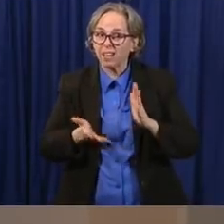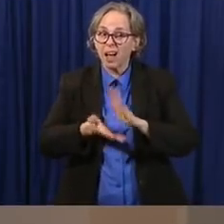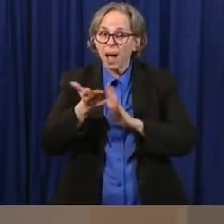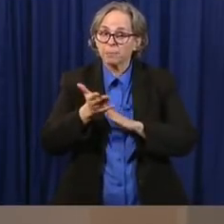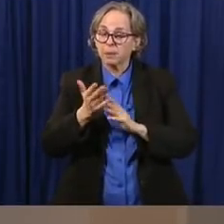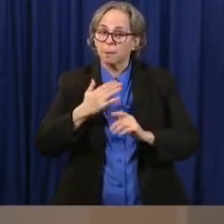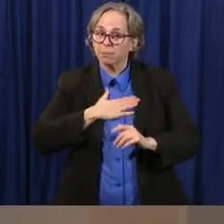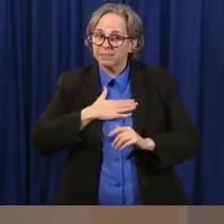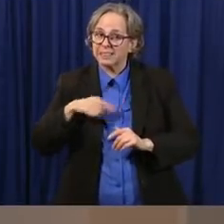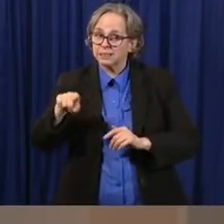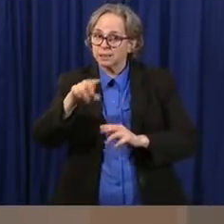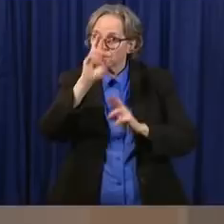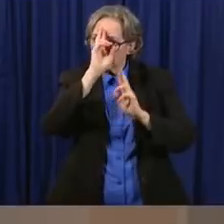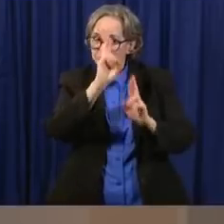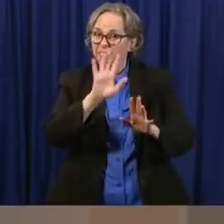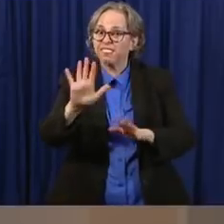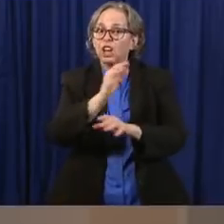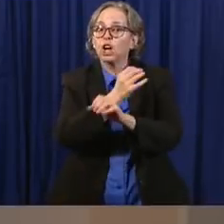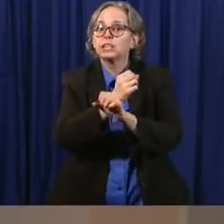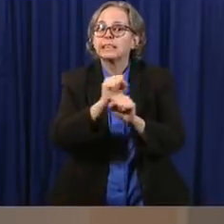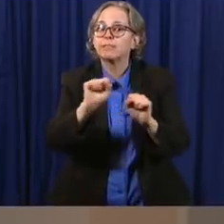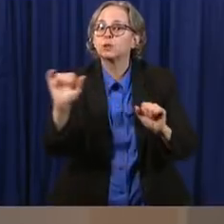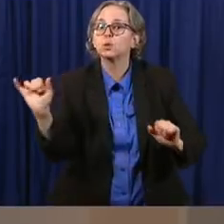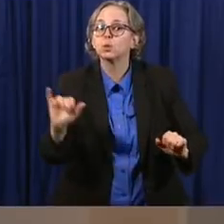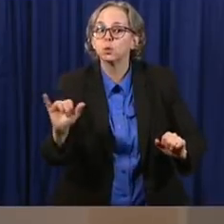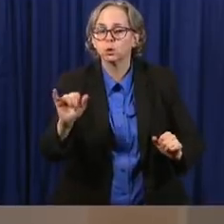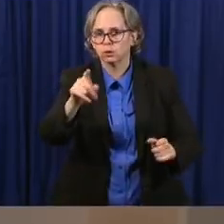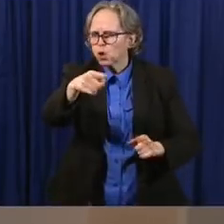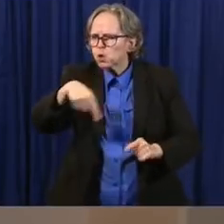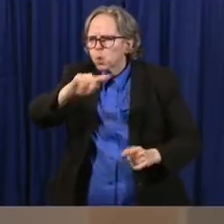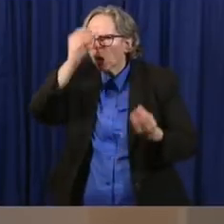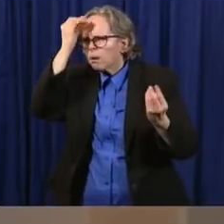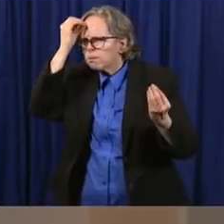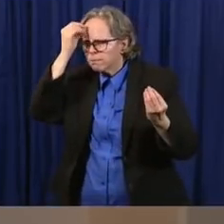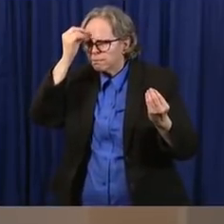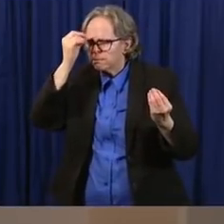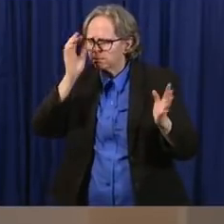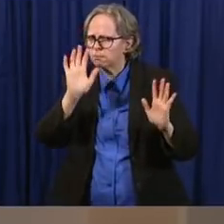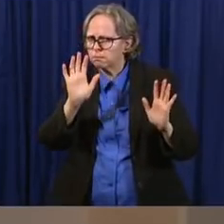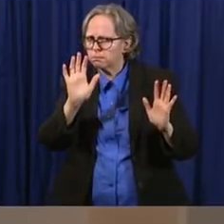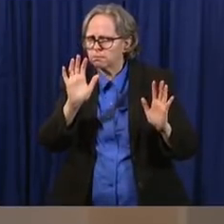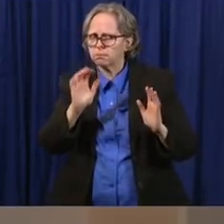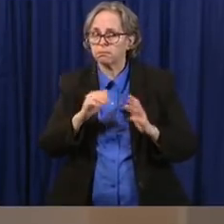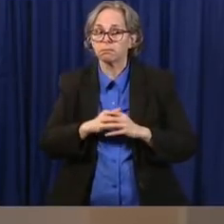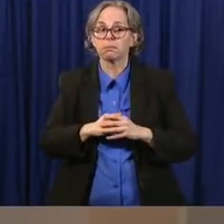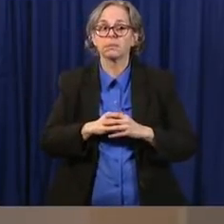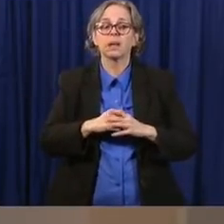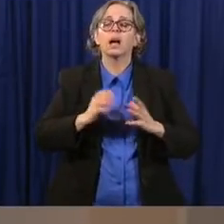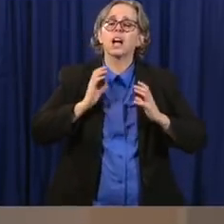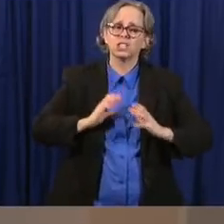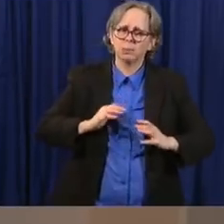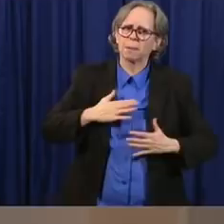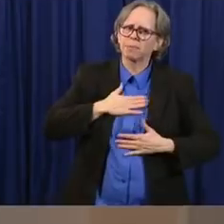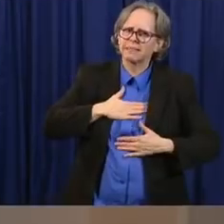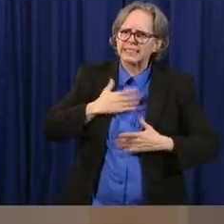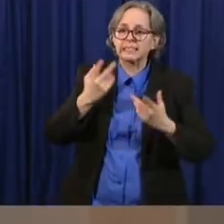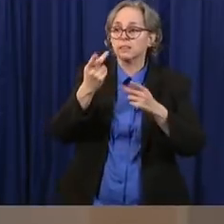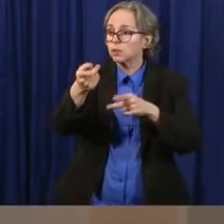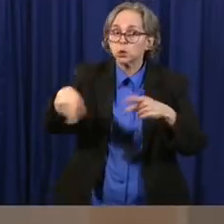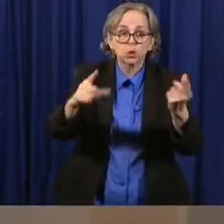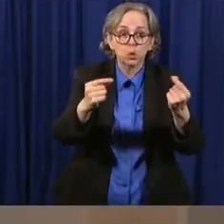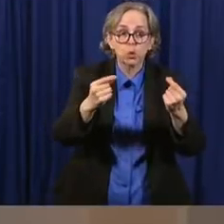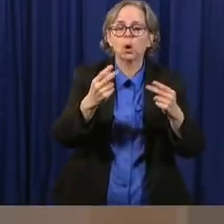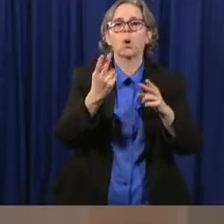considerate to them as you're doing this. They're asking their customers to wear a mask. If you have,